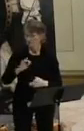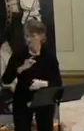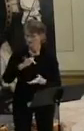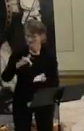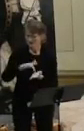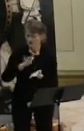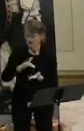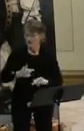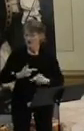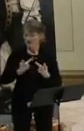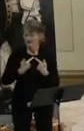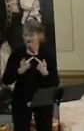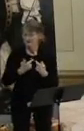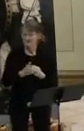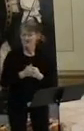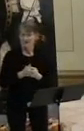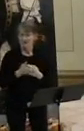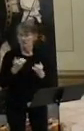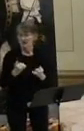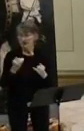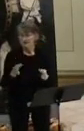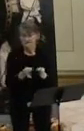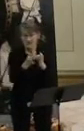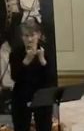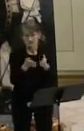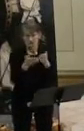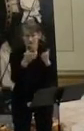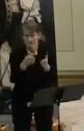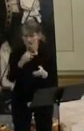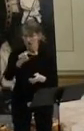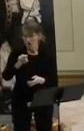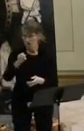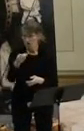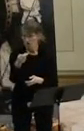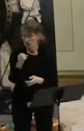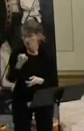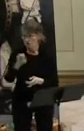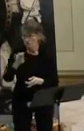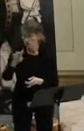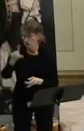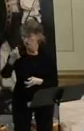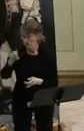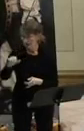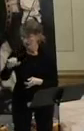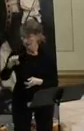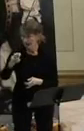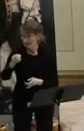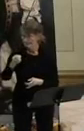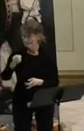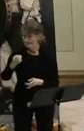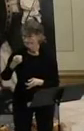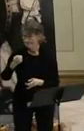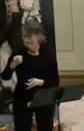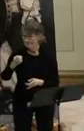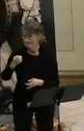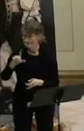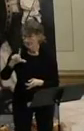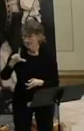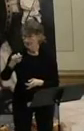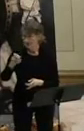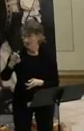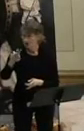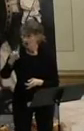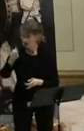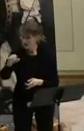living Shirley Malarkey, and we pray for her intentions and the intentions you bring to Holy Mass